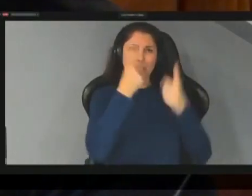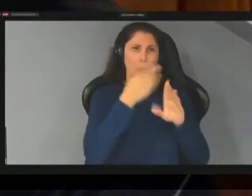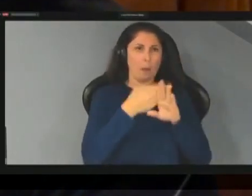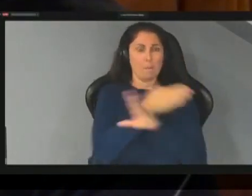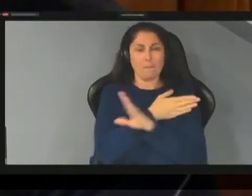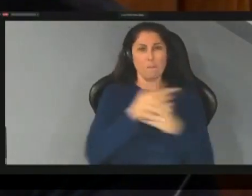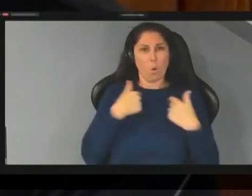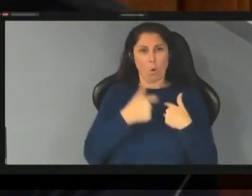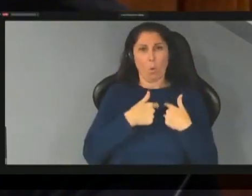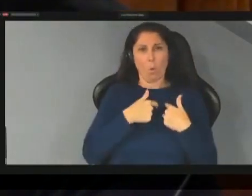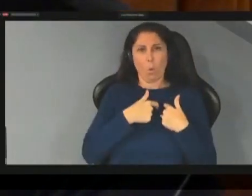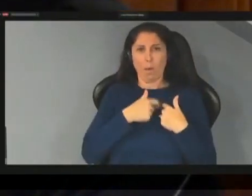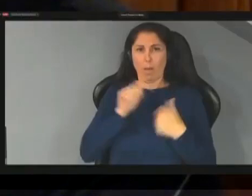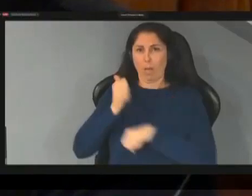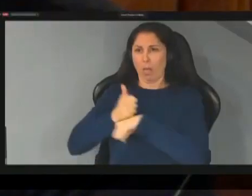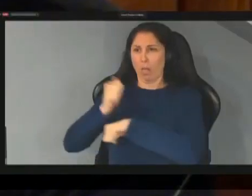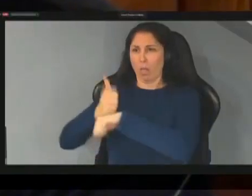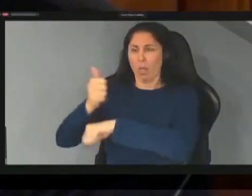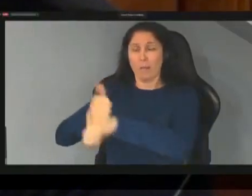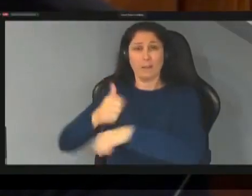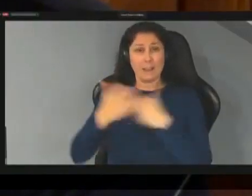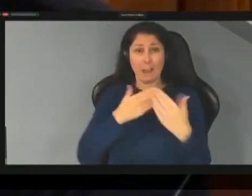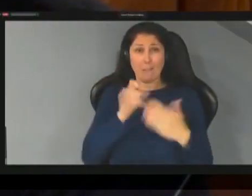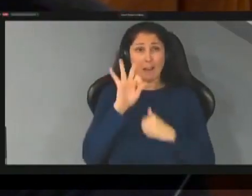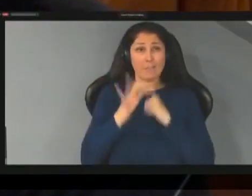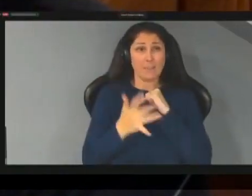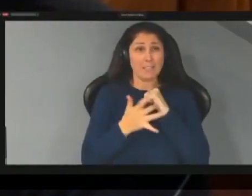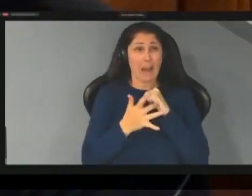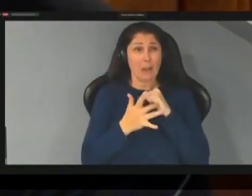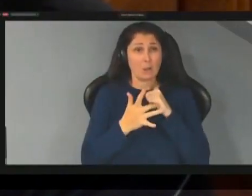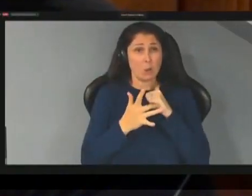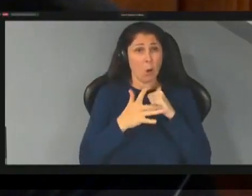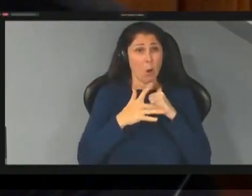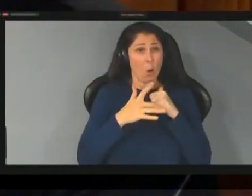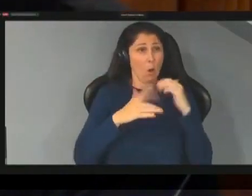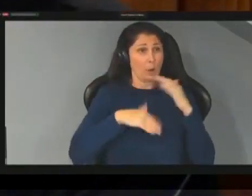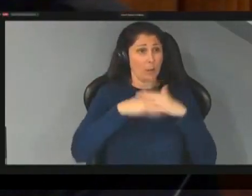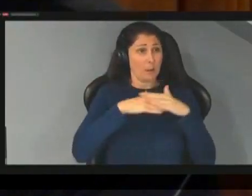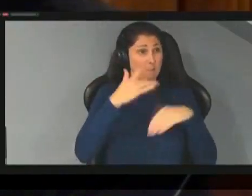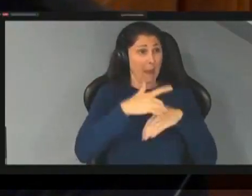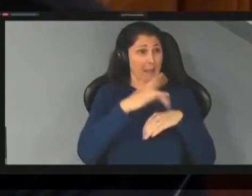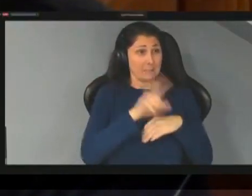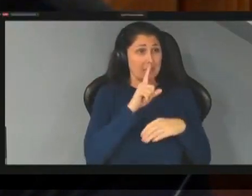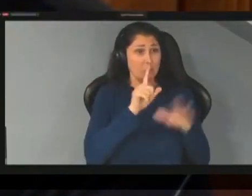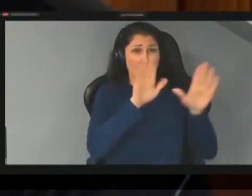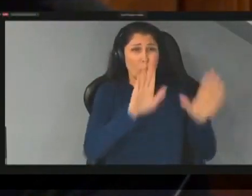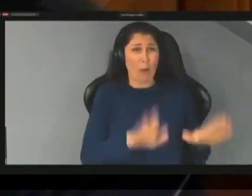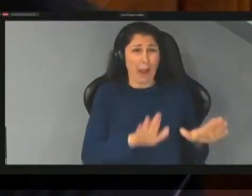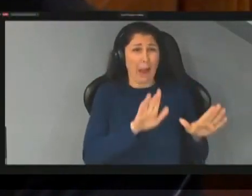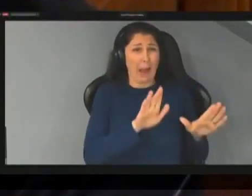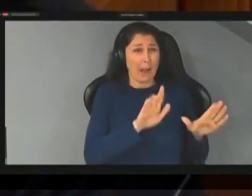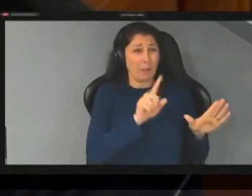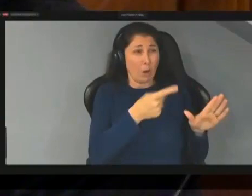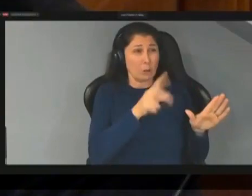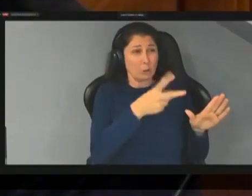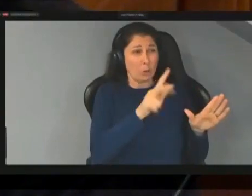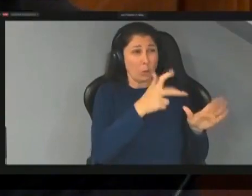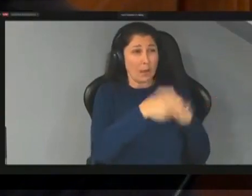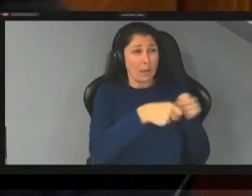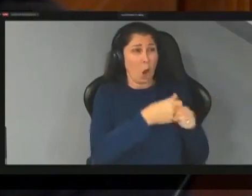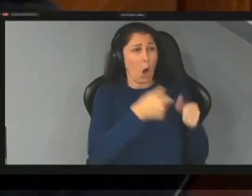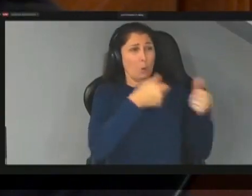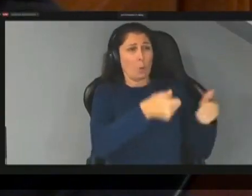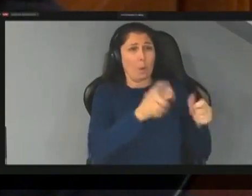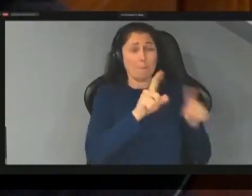because even if the technical capacity is great in the first 2-3 years, I can tell you that it's really, really hard to run a nonprofit